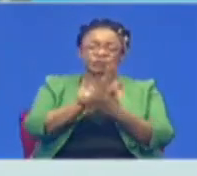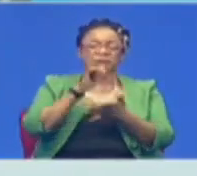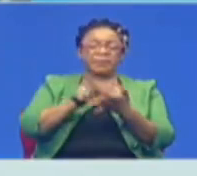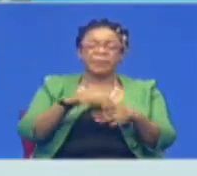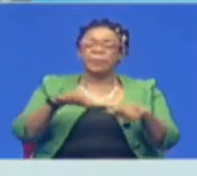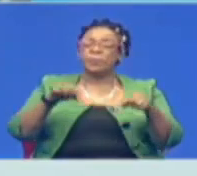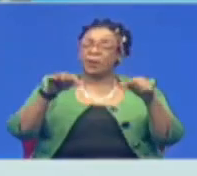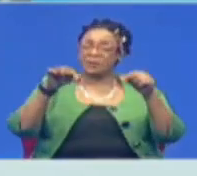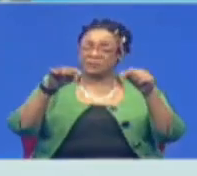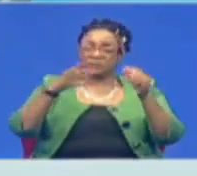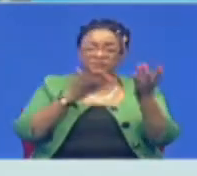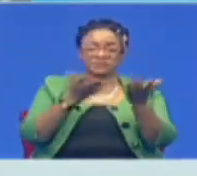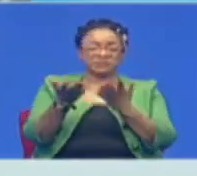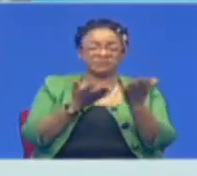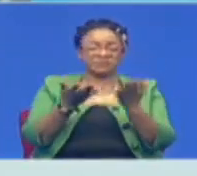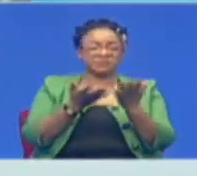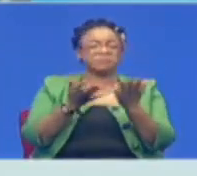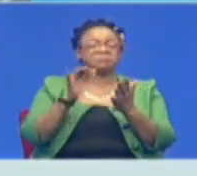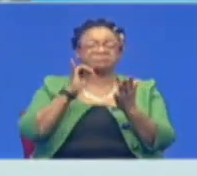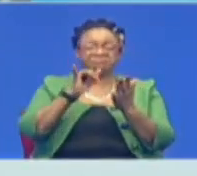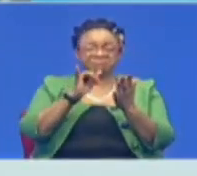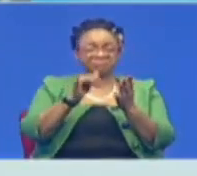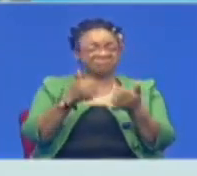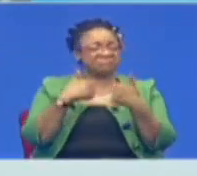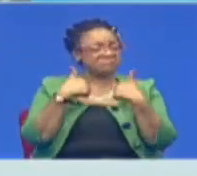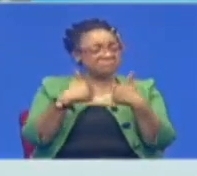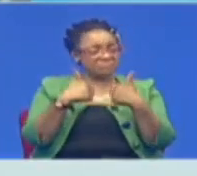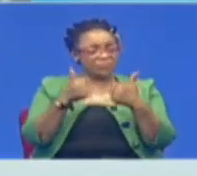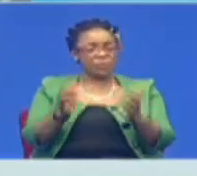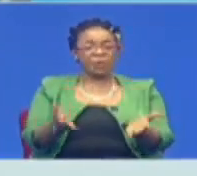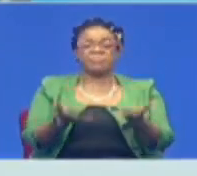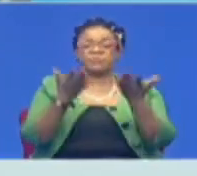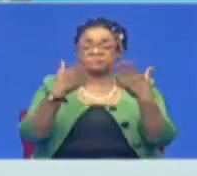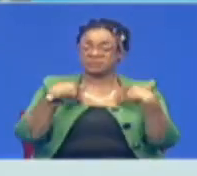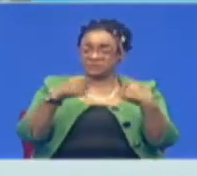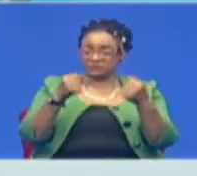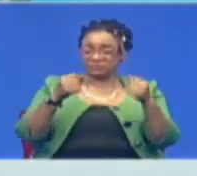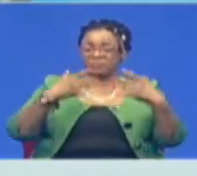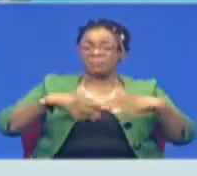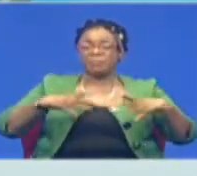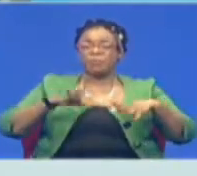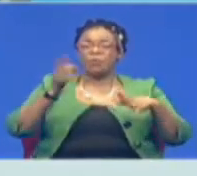those services is good enough to improve the health of the people who receive them.